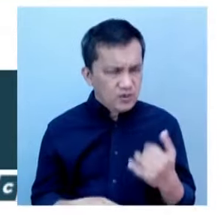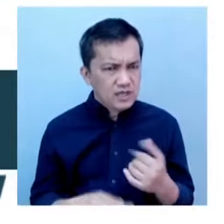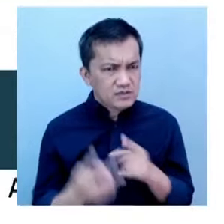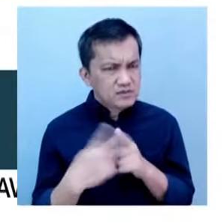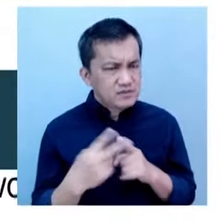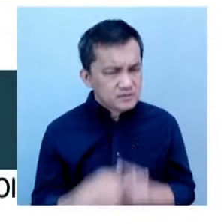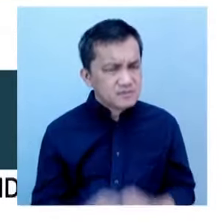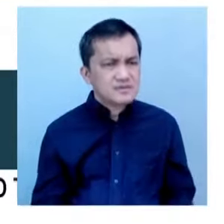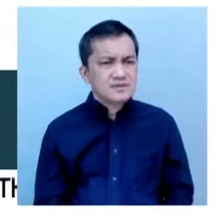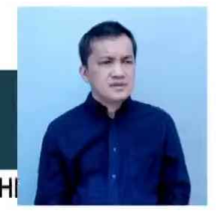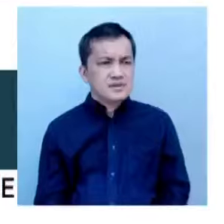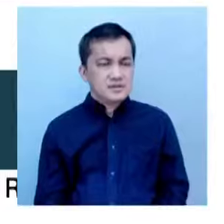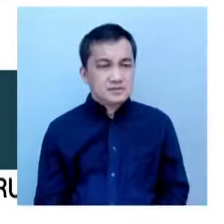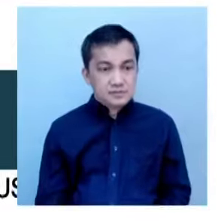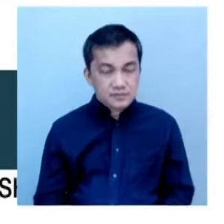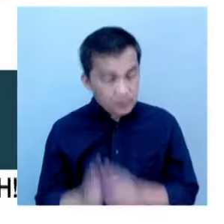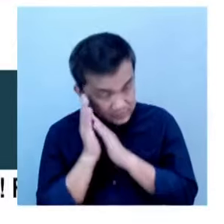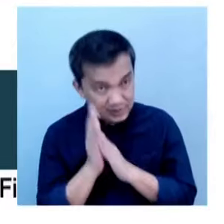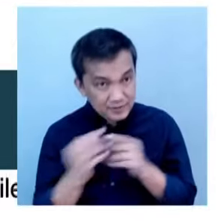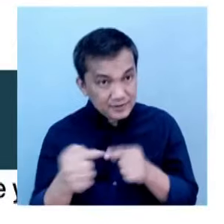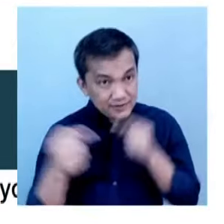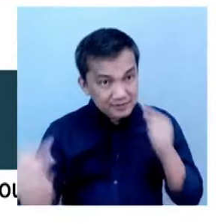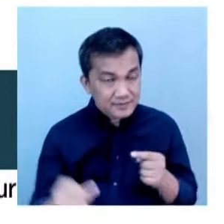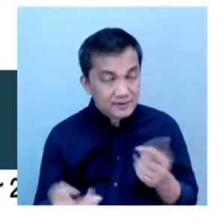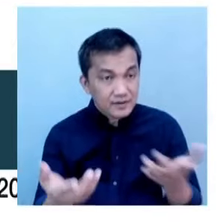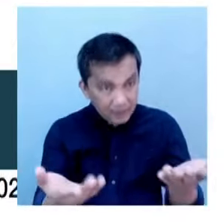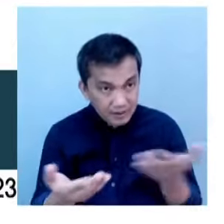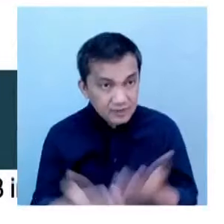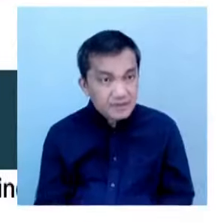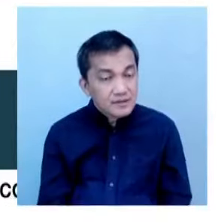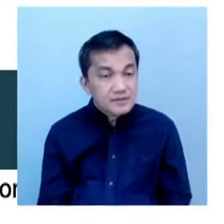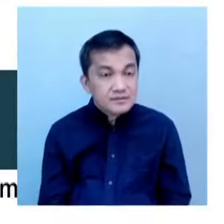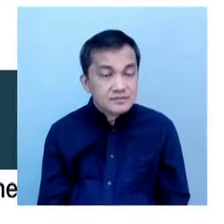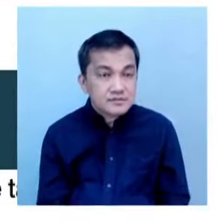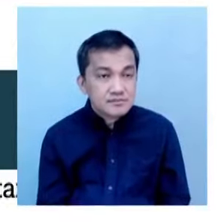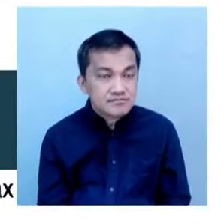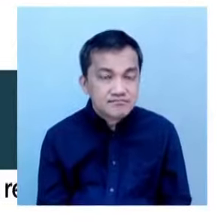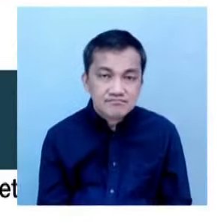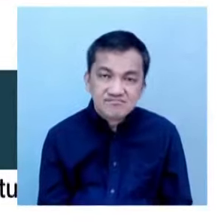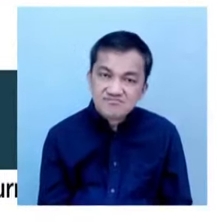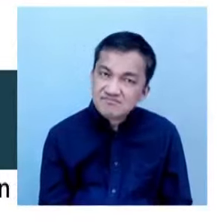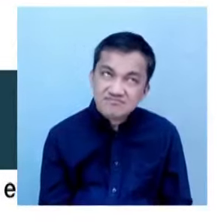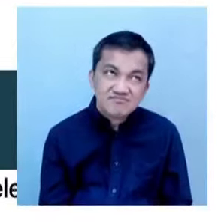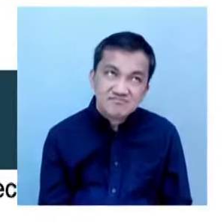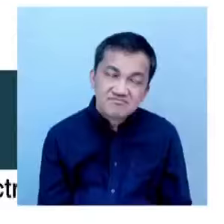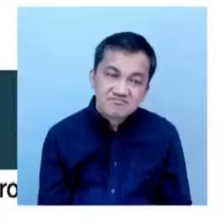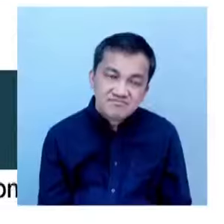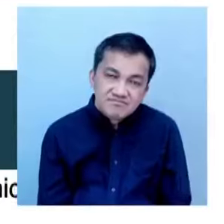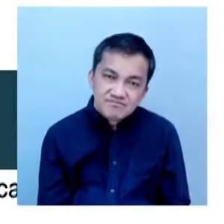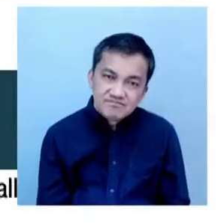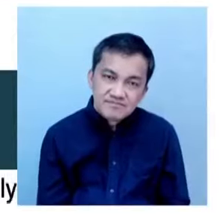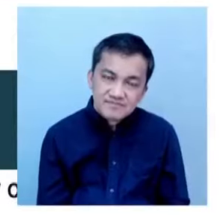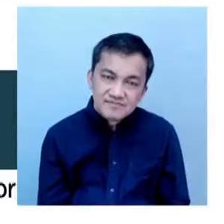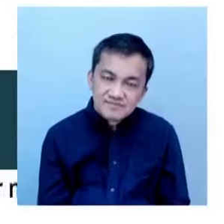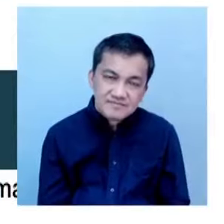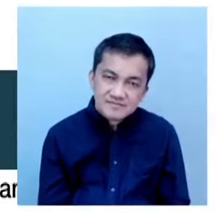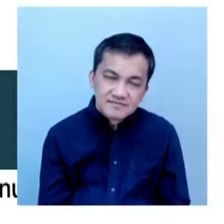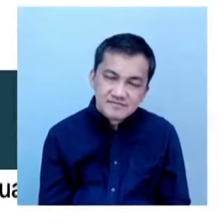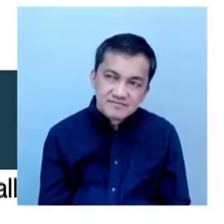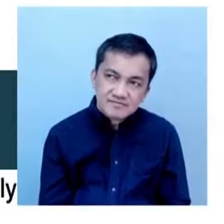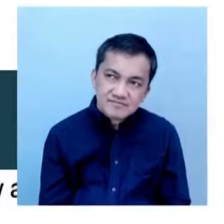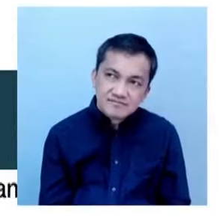them? We will be sleeping with our enemies, so to speak. But still in all, Congressman,